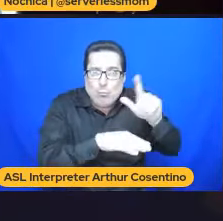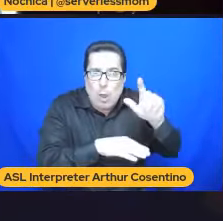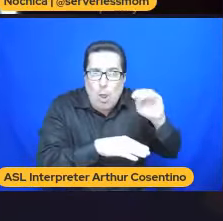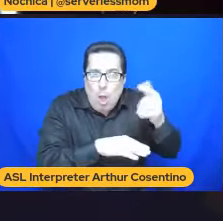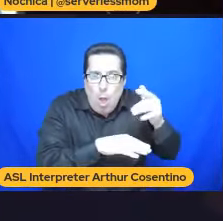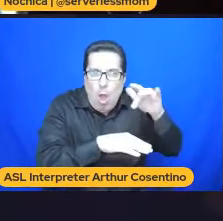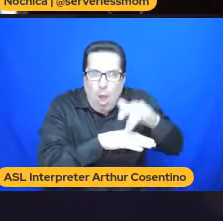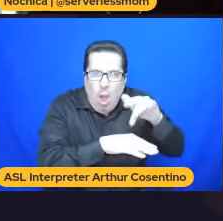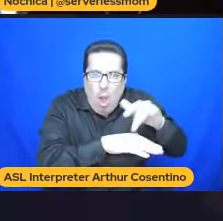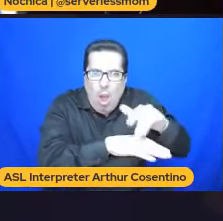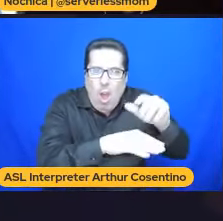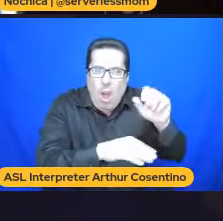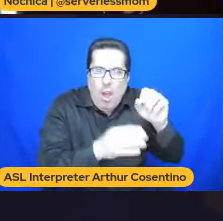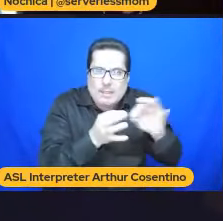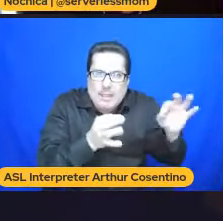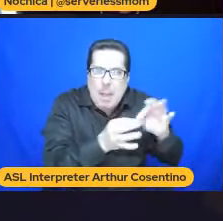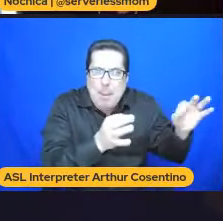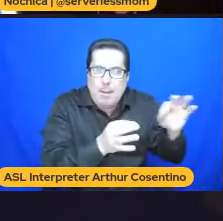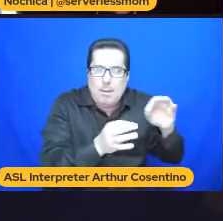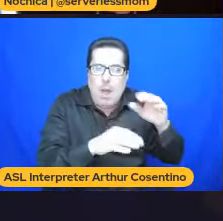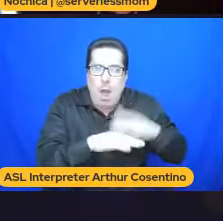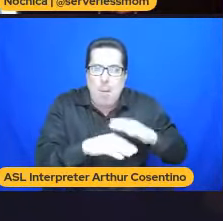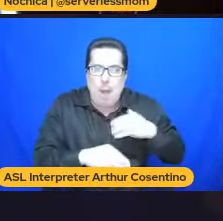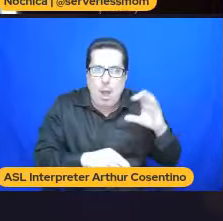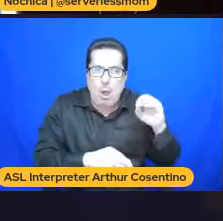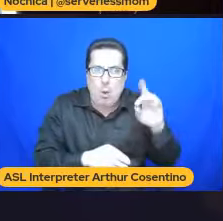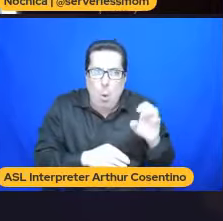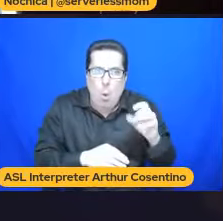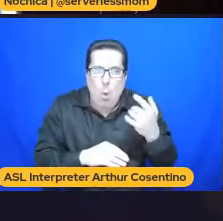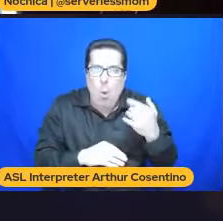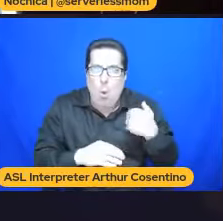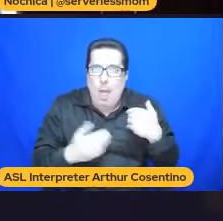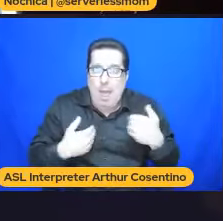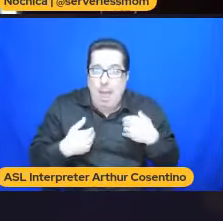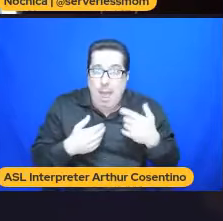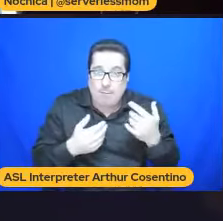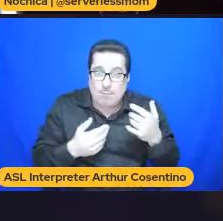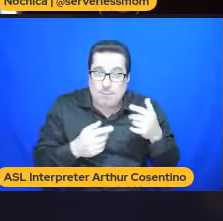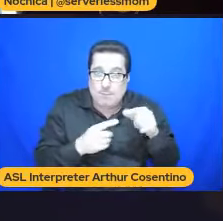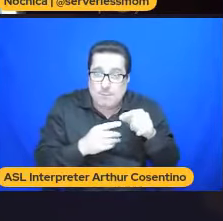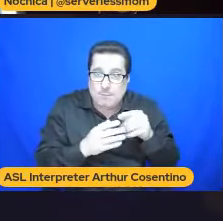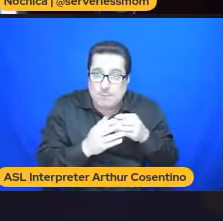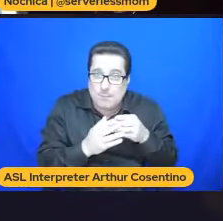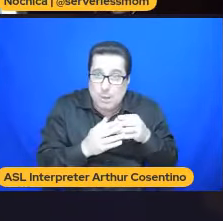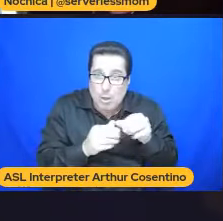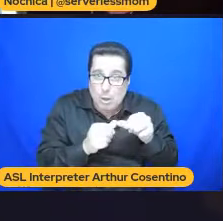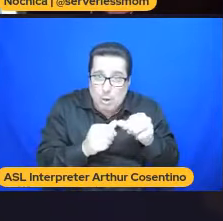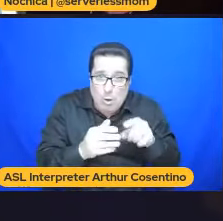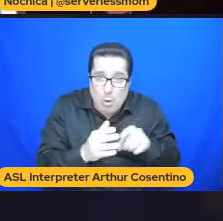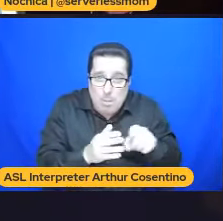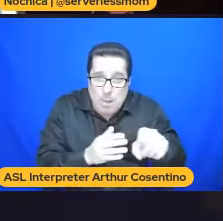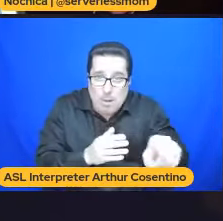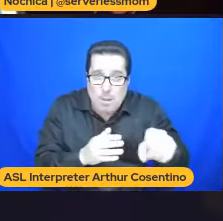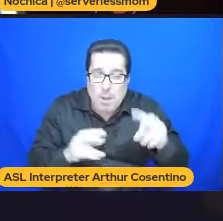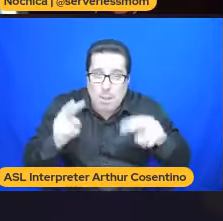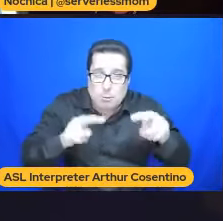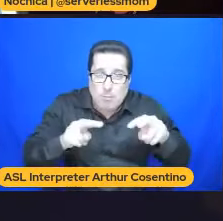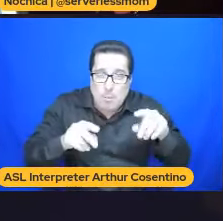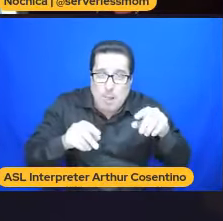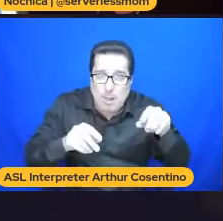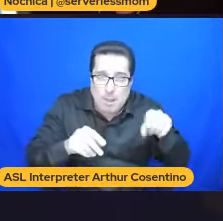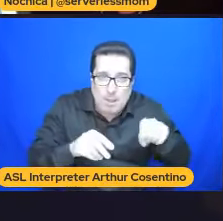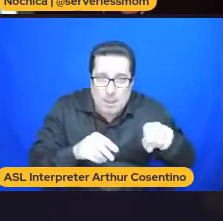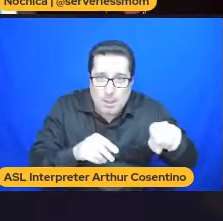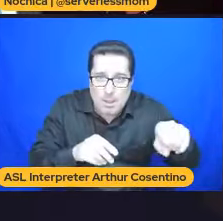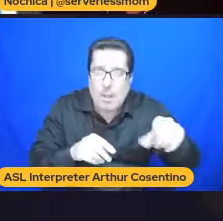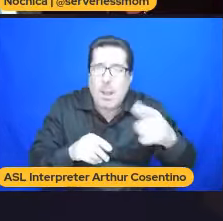my code, I'm going to store those logs, and that means I have observability, is that logs can often get us in a situation where we get